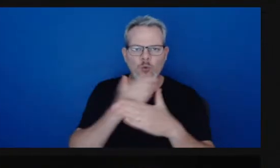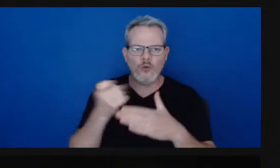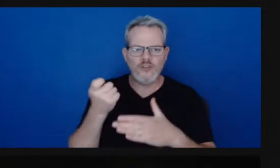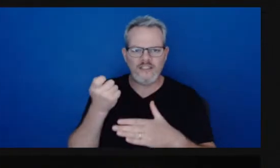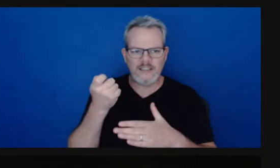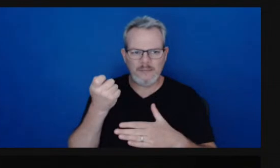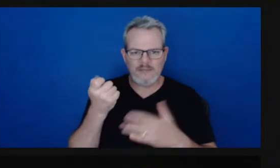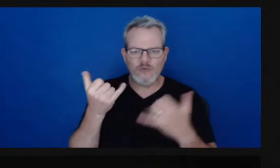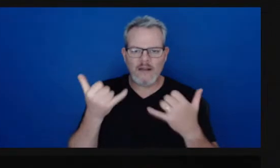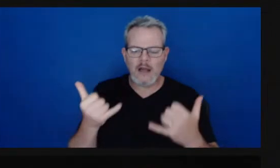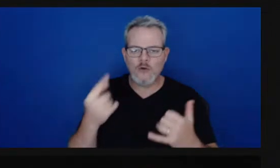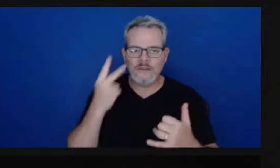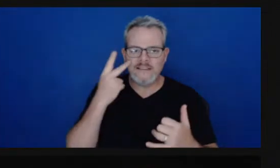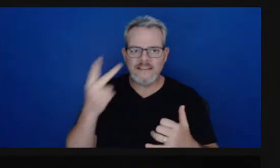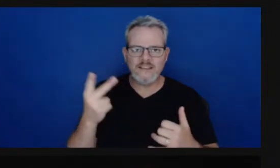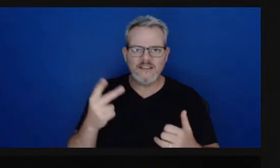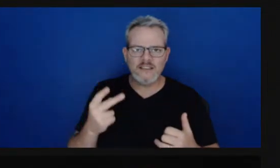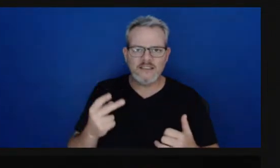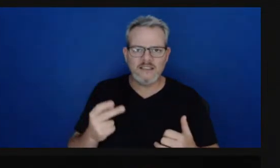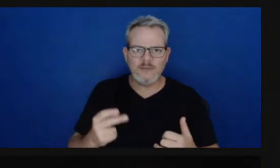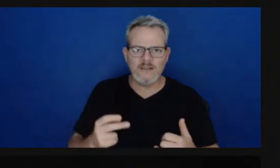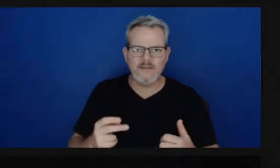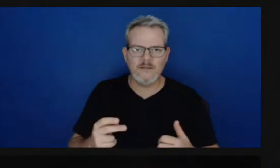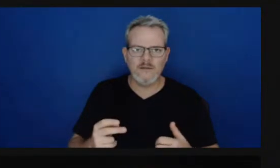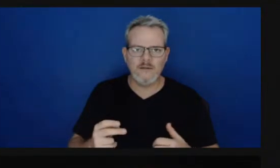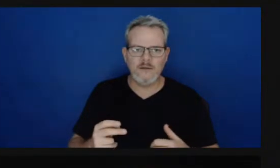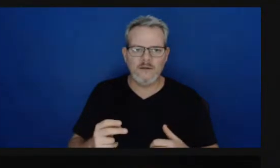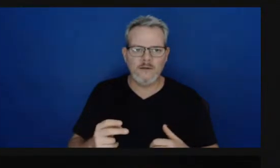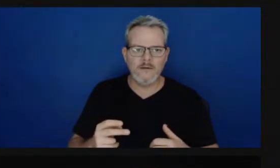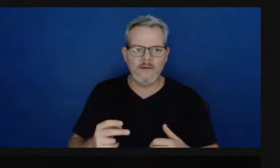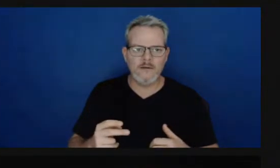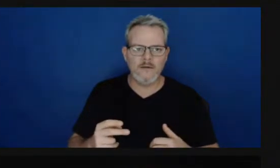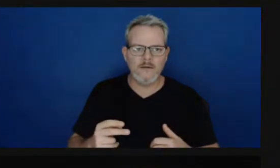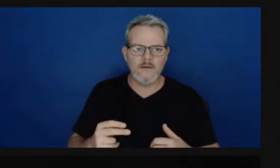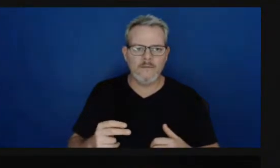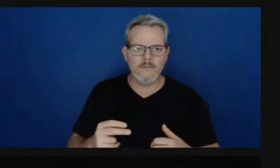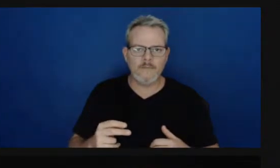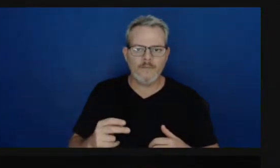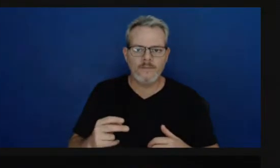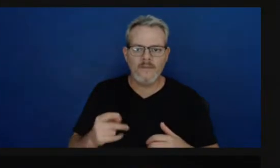This is with the story of the hotspot and plate tectonics.